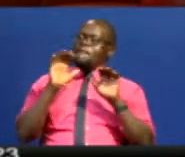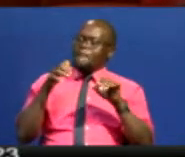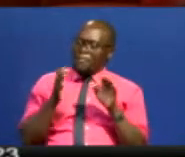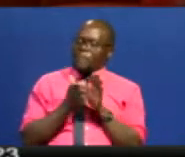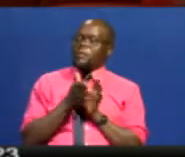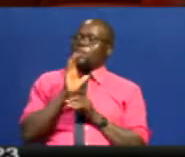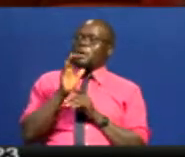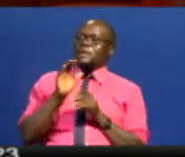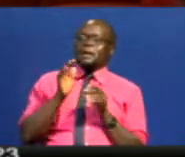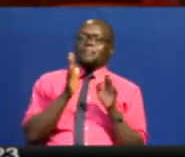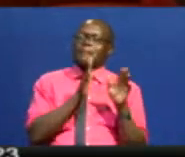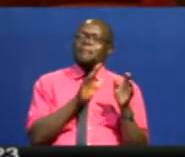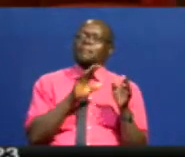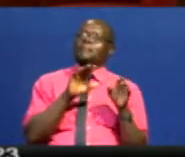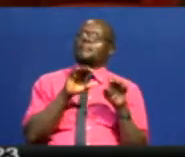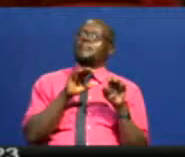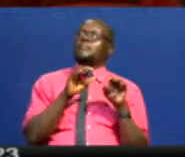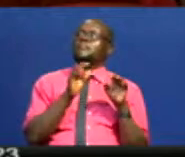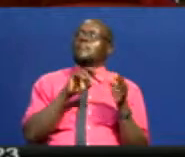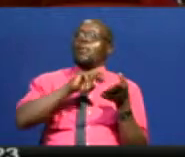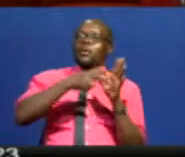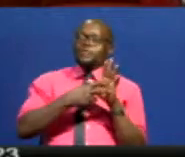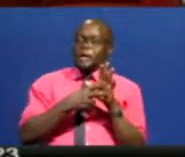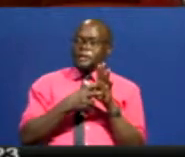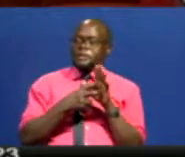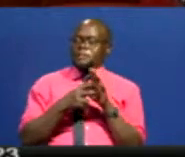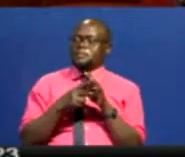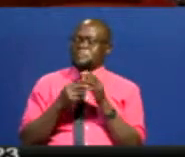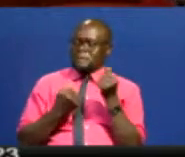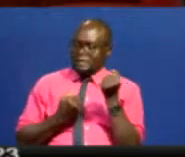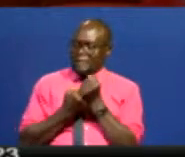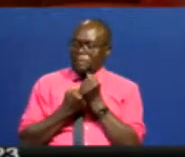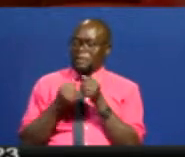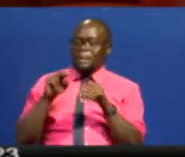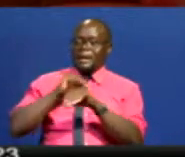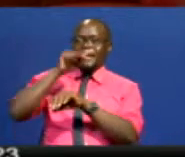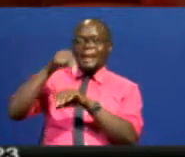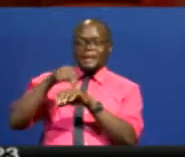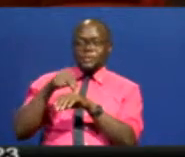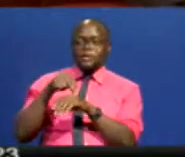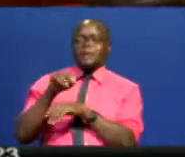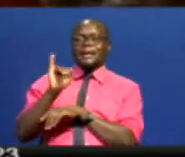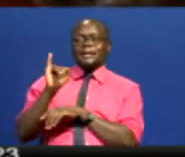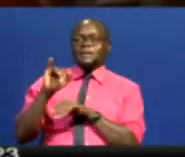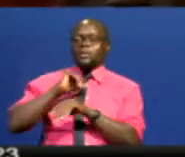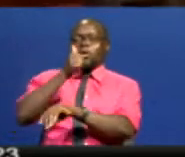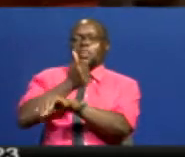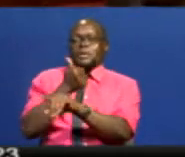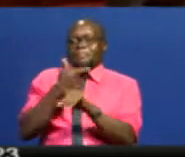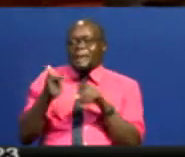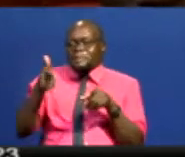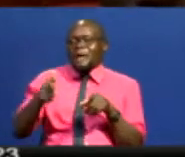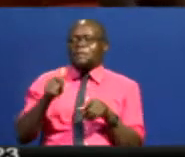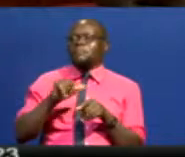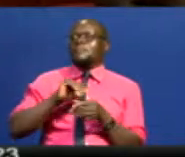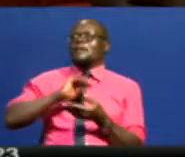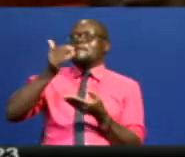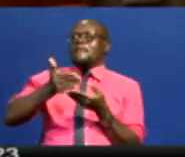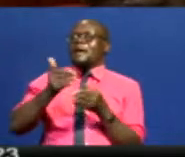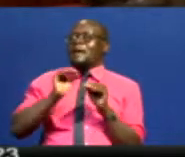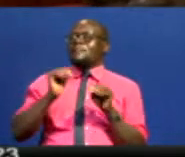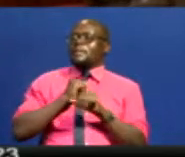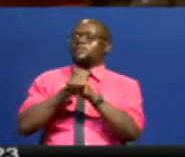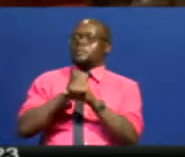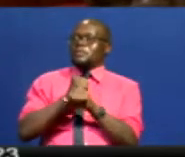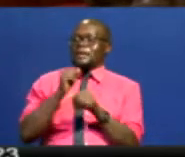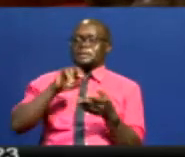irrigation scheme that was surveyed by the National Irrigation Authority, But to date, they have no funds to execute this particular